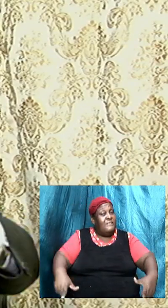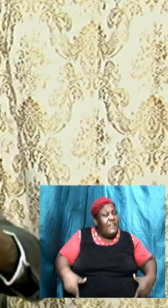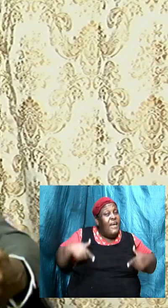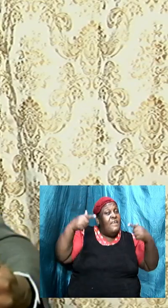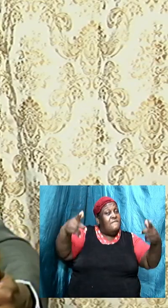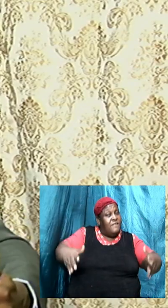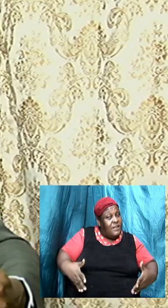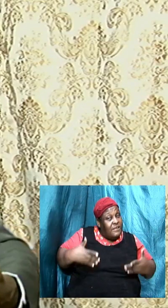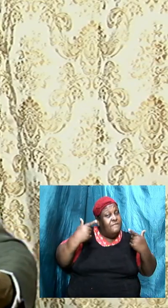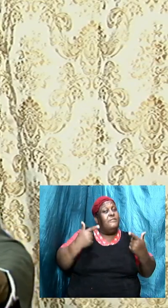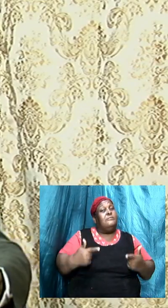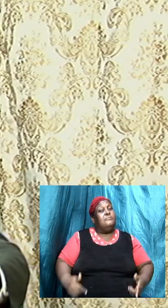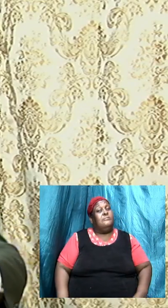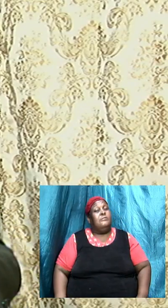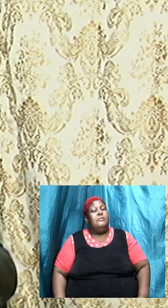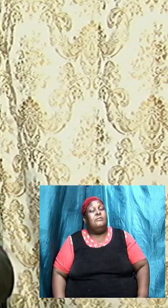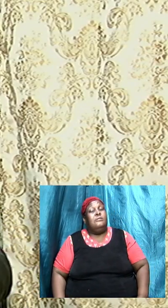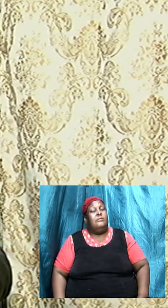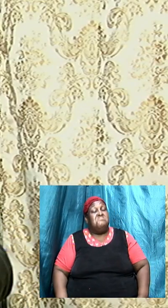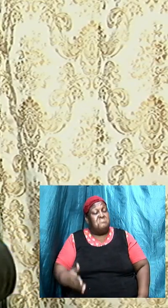And these men